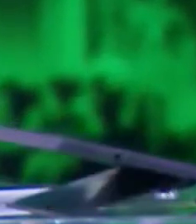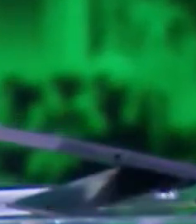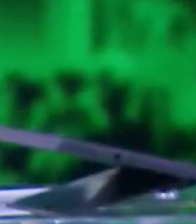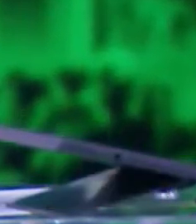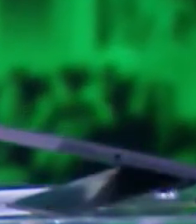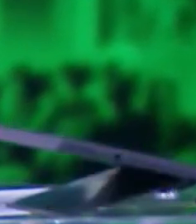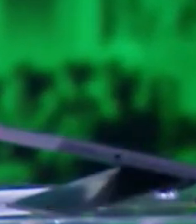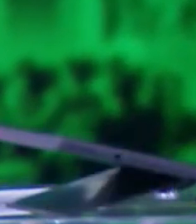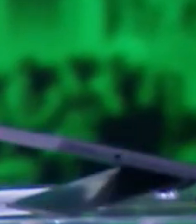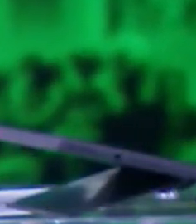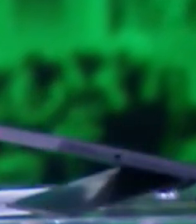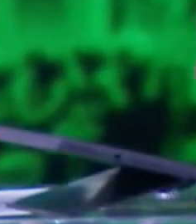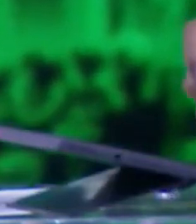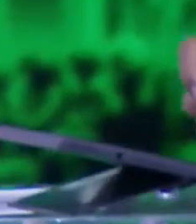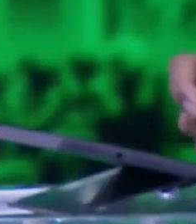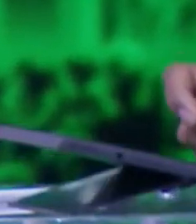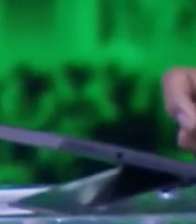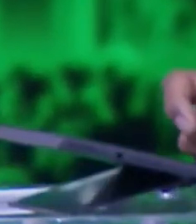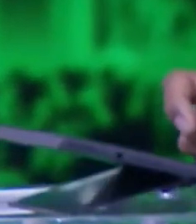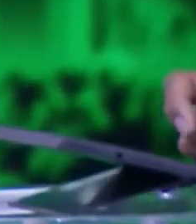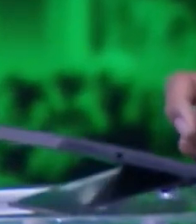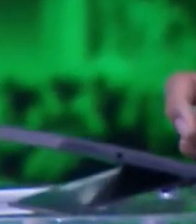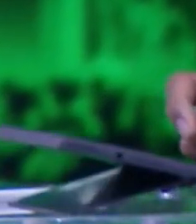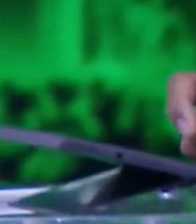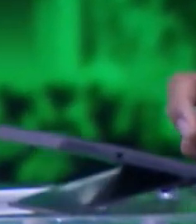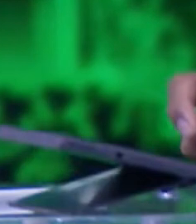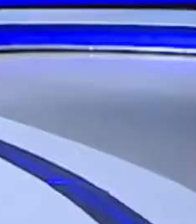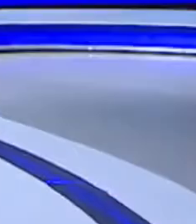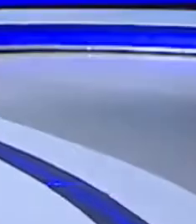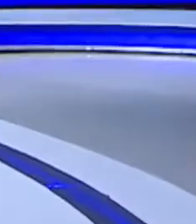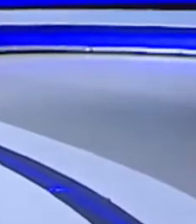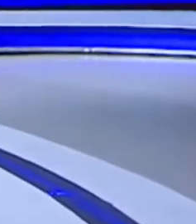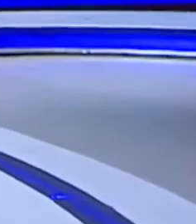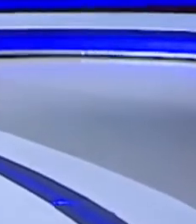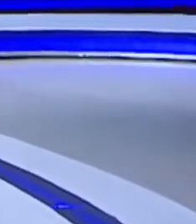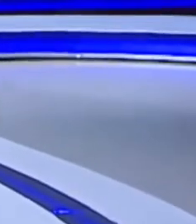WHO representative to Indonesia. Good morning, Dr. Parani.